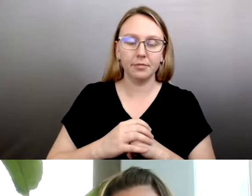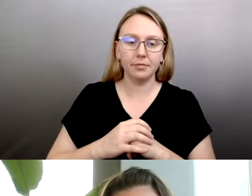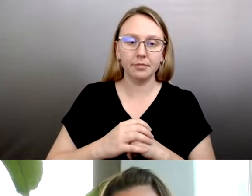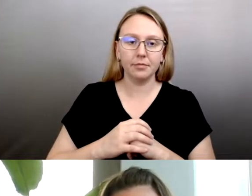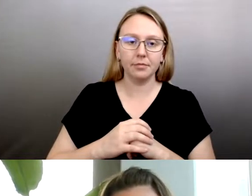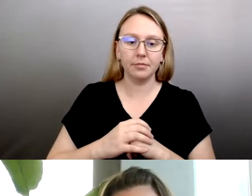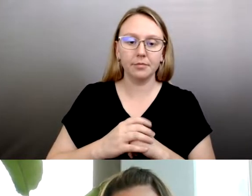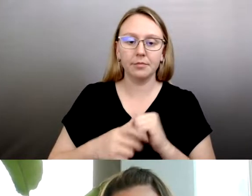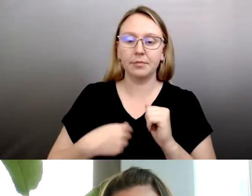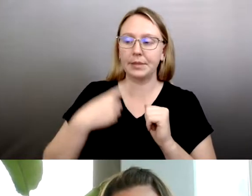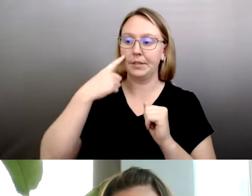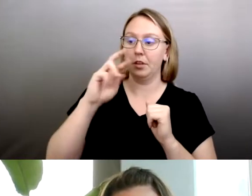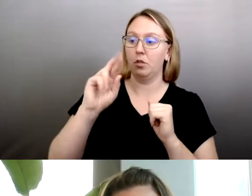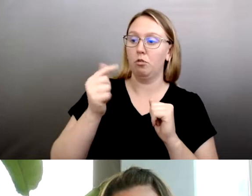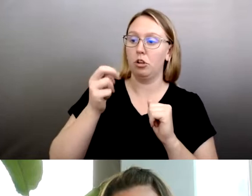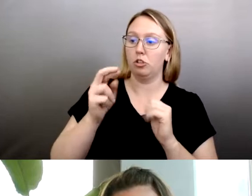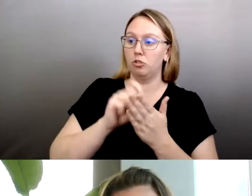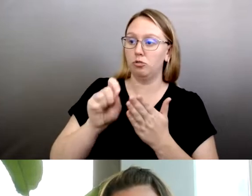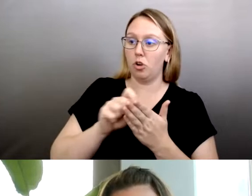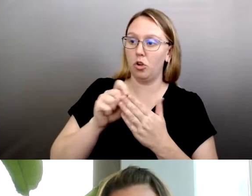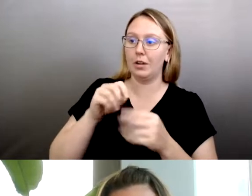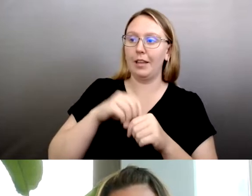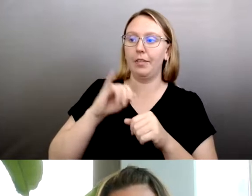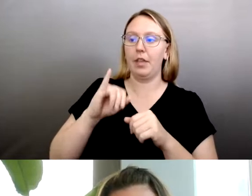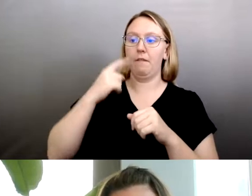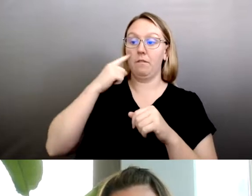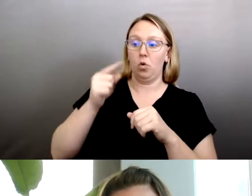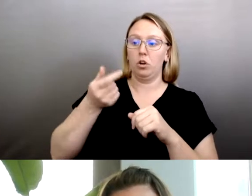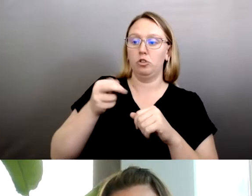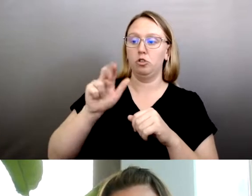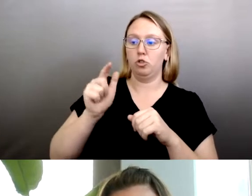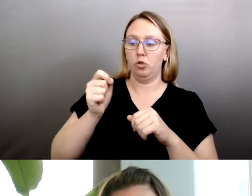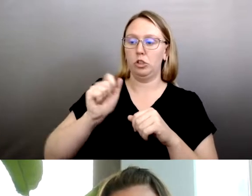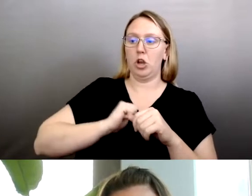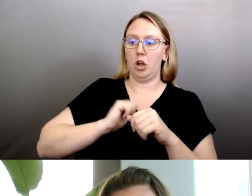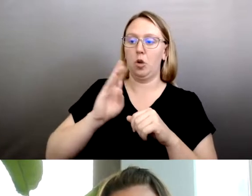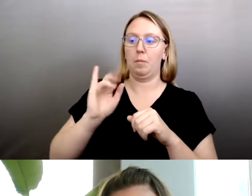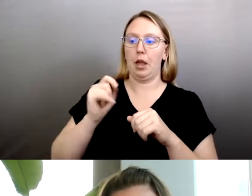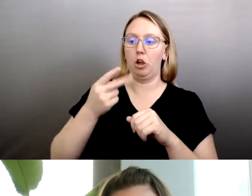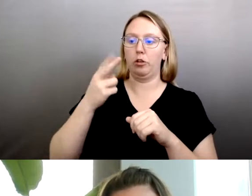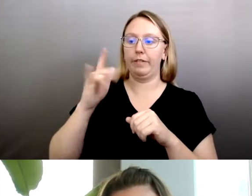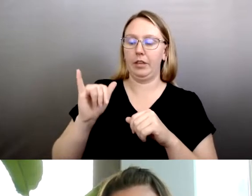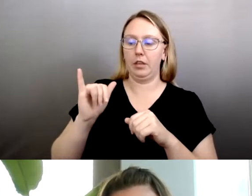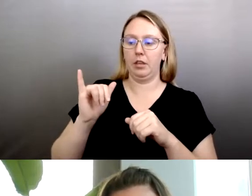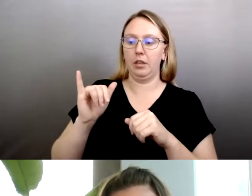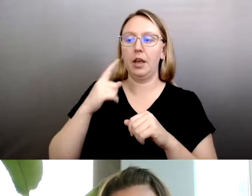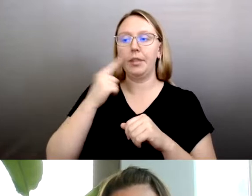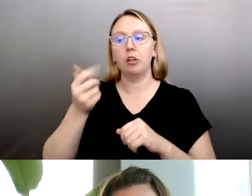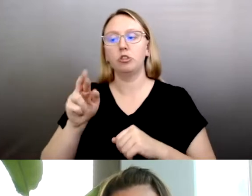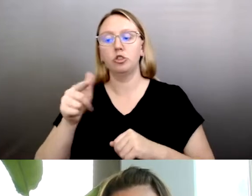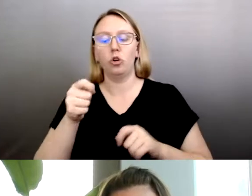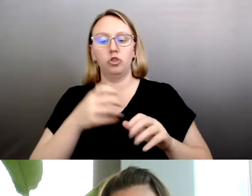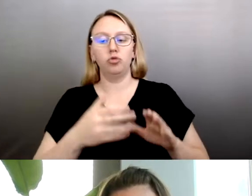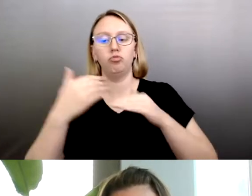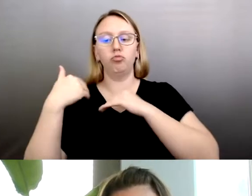I think Roger wrote about in that For George autobiography that George, from what Roger wrote, I think that George really took on the architectural